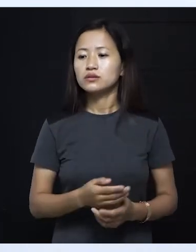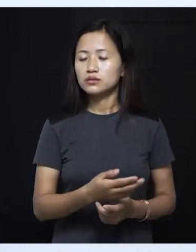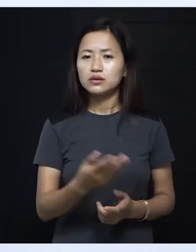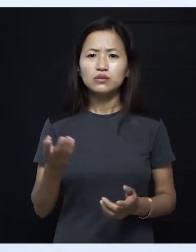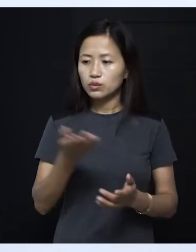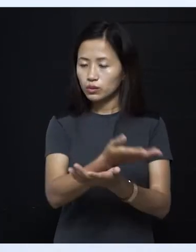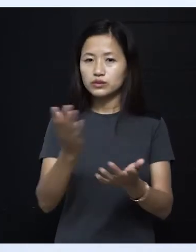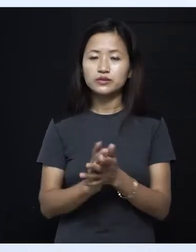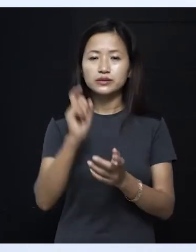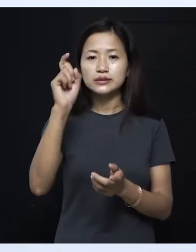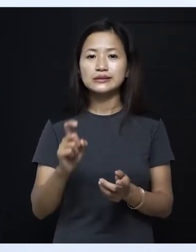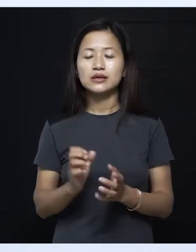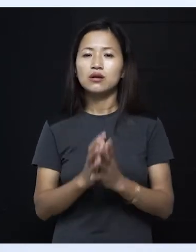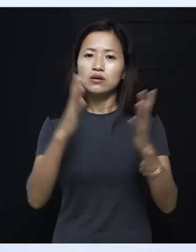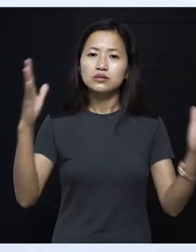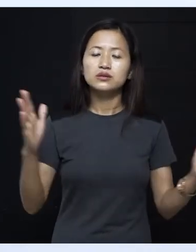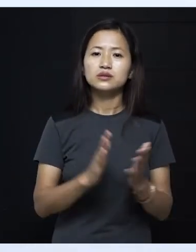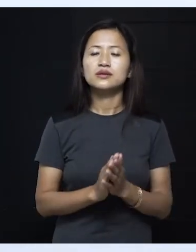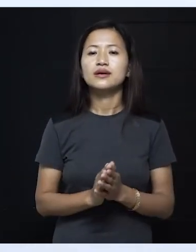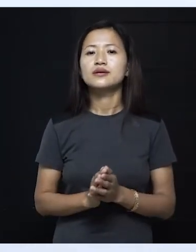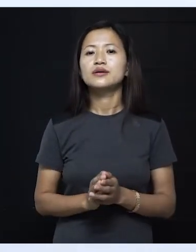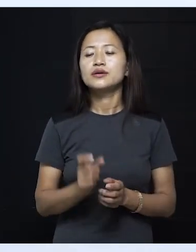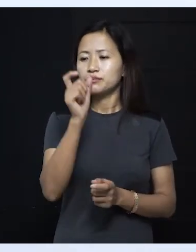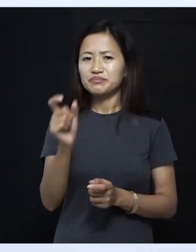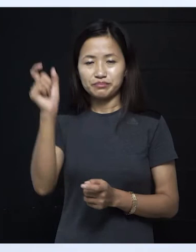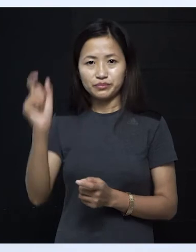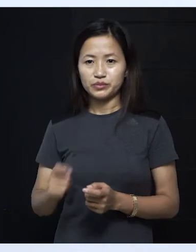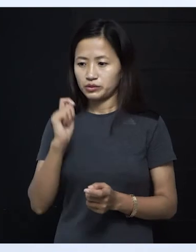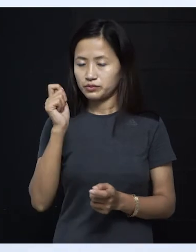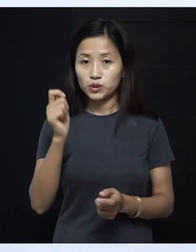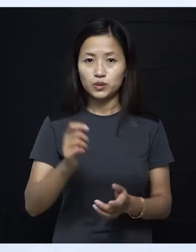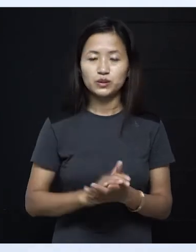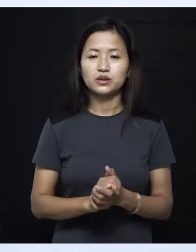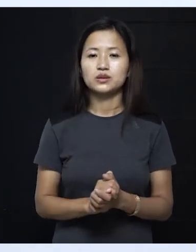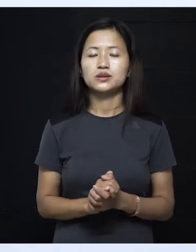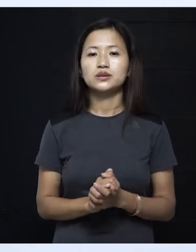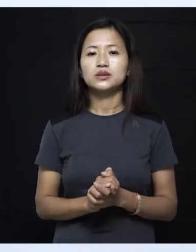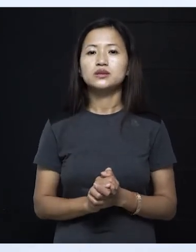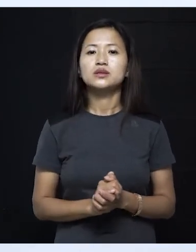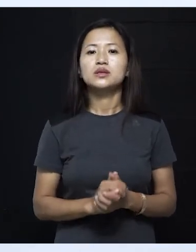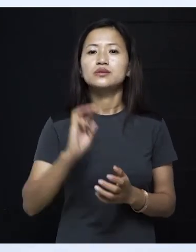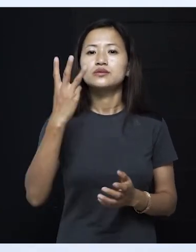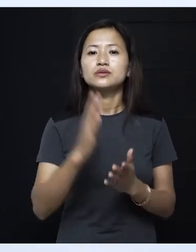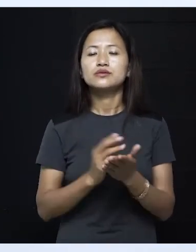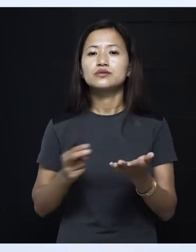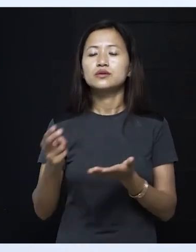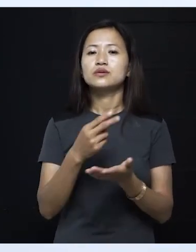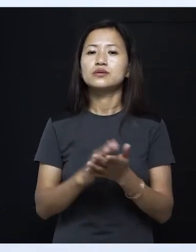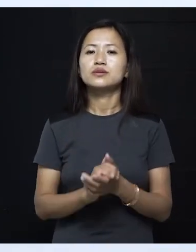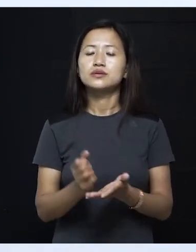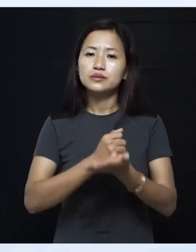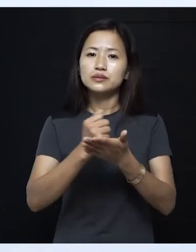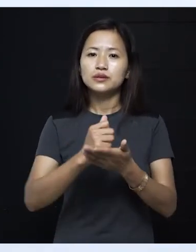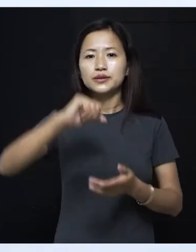be needing lots of we call it as migrant laborers, okay? So those are the three farmings that